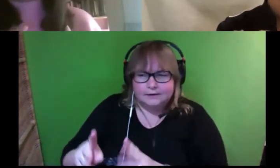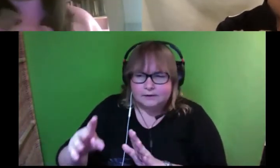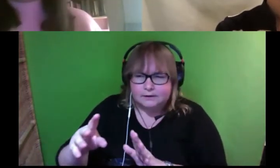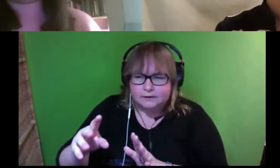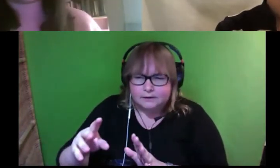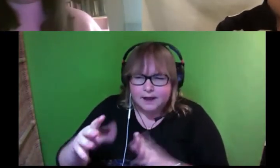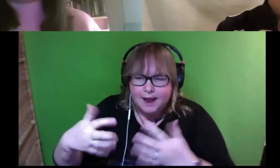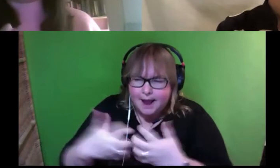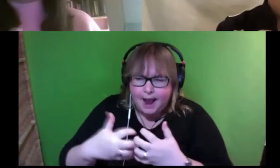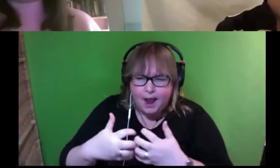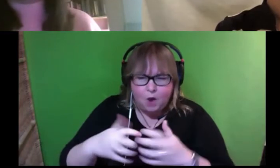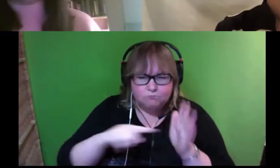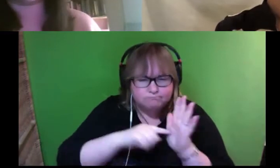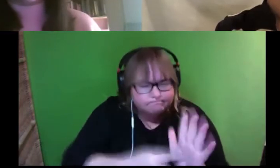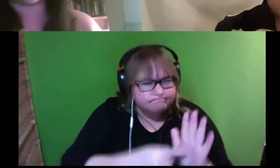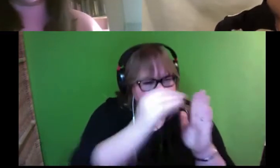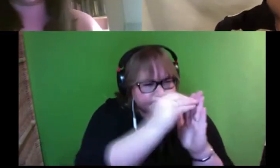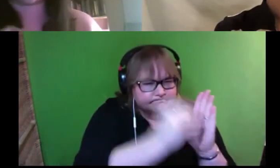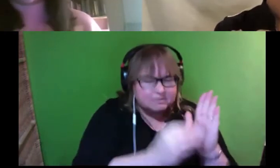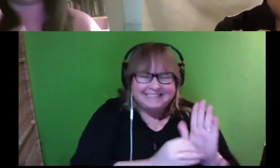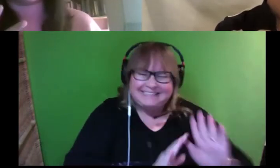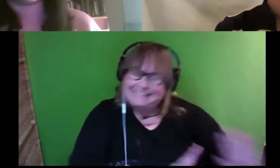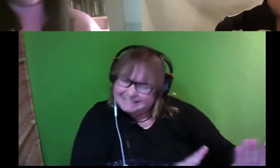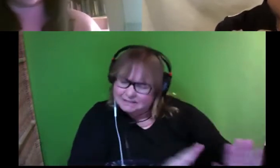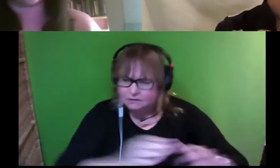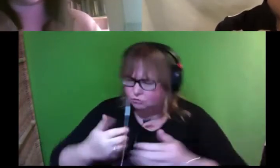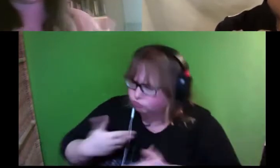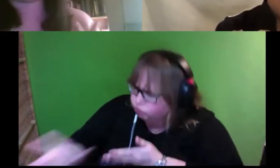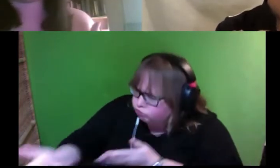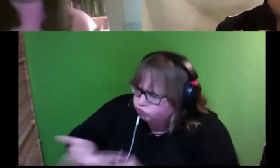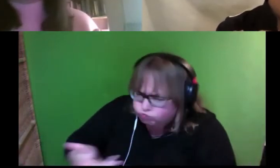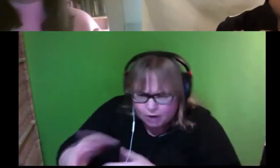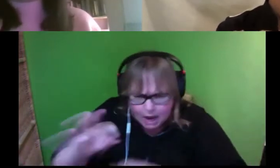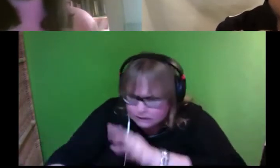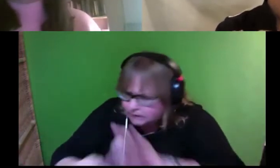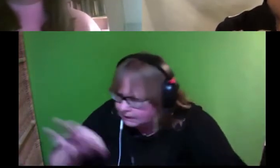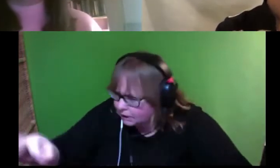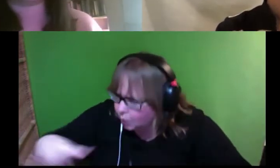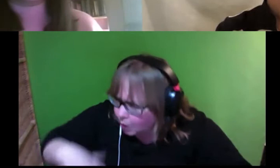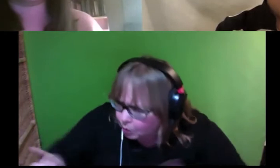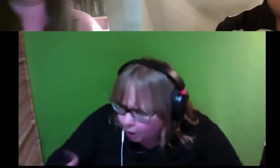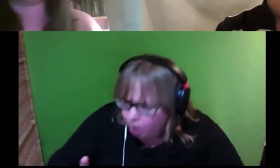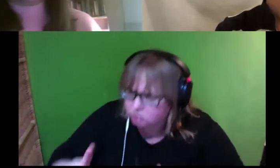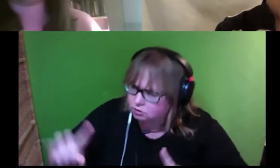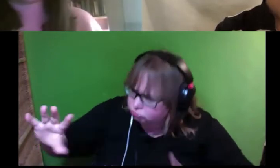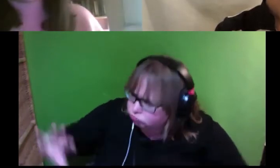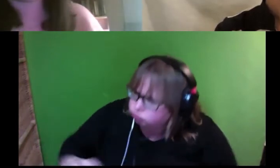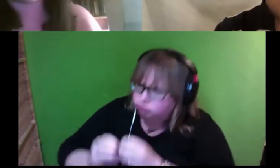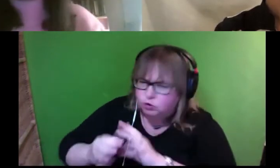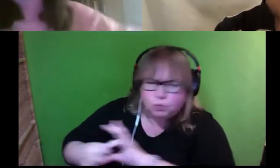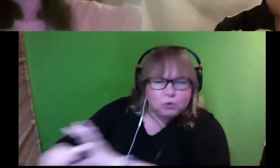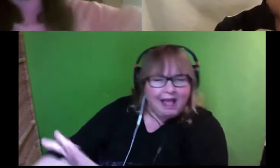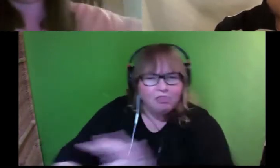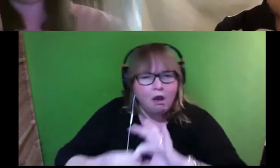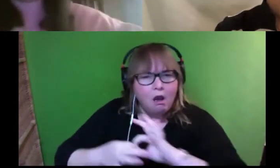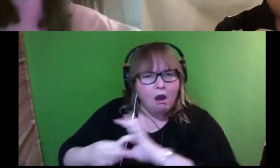and informal conversations has always served the basis of how we share knowledge. And so I think it's also quite exciting to